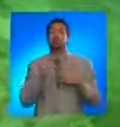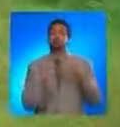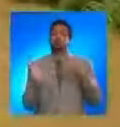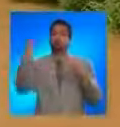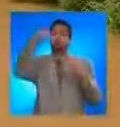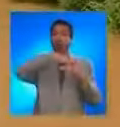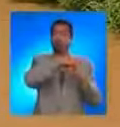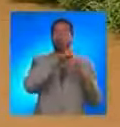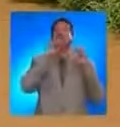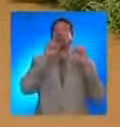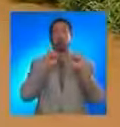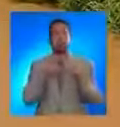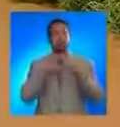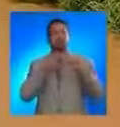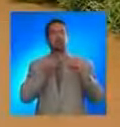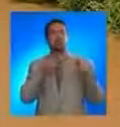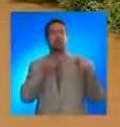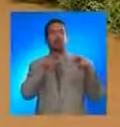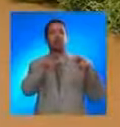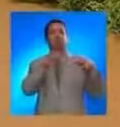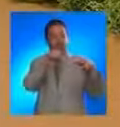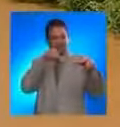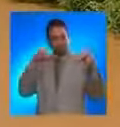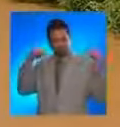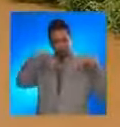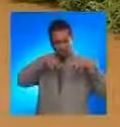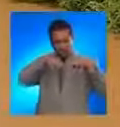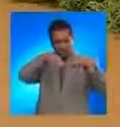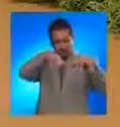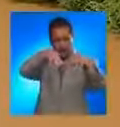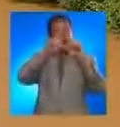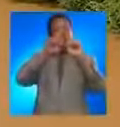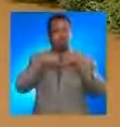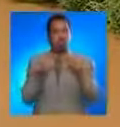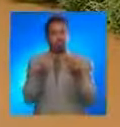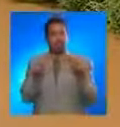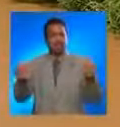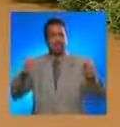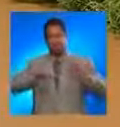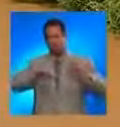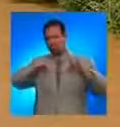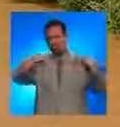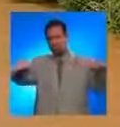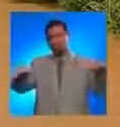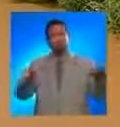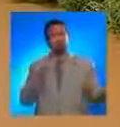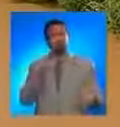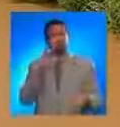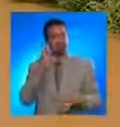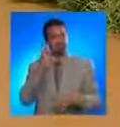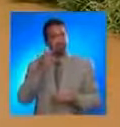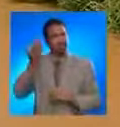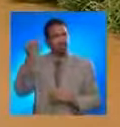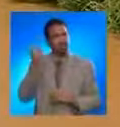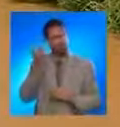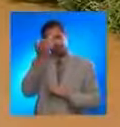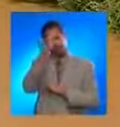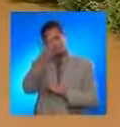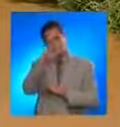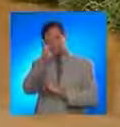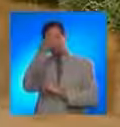zone. Tsunamis can travel up rivers, causing damage thousands of feet inland. This was observed in the